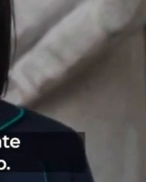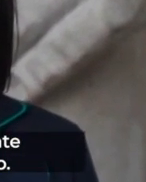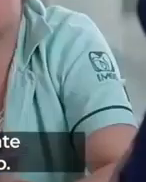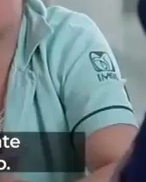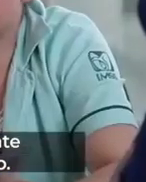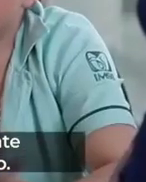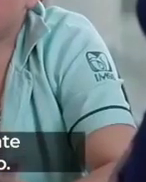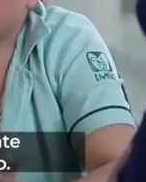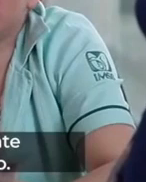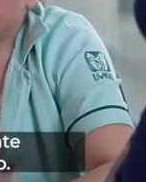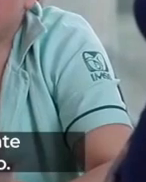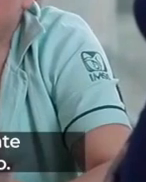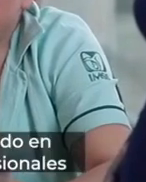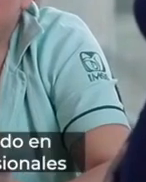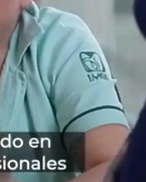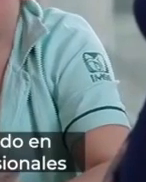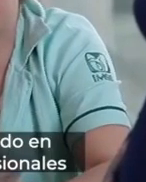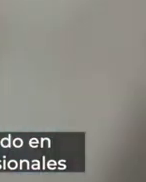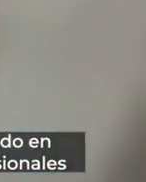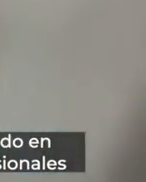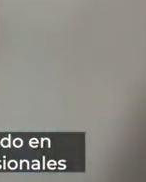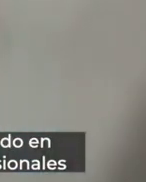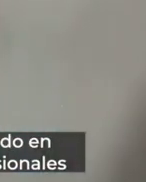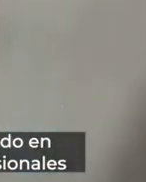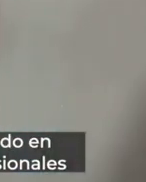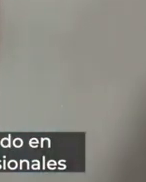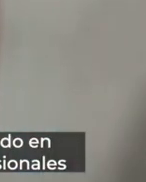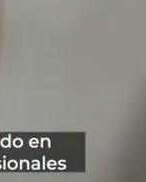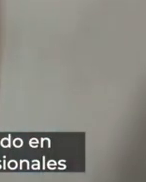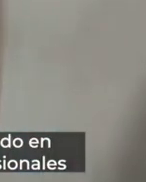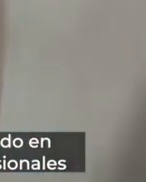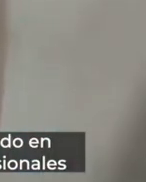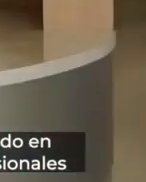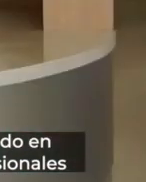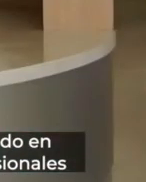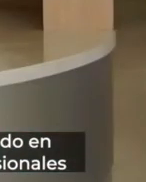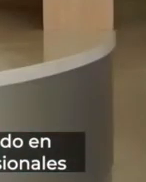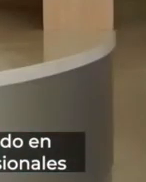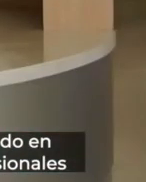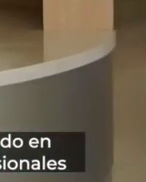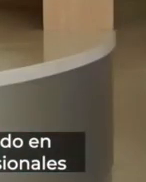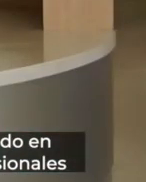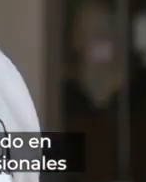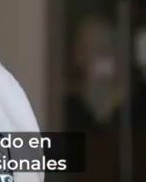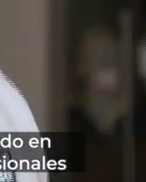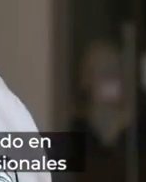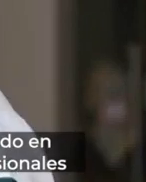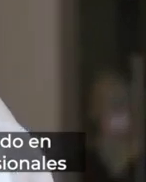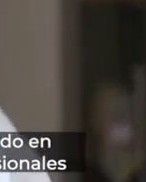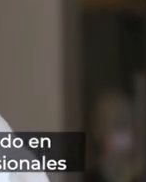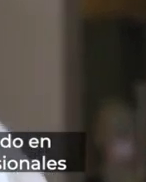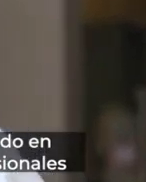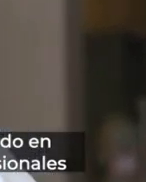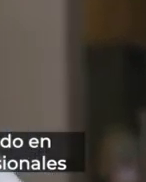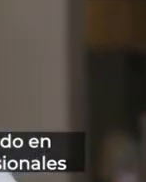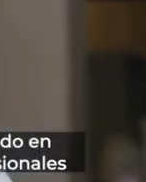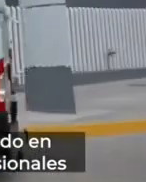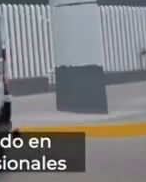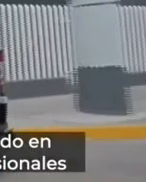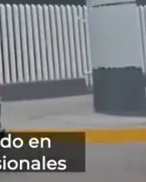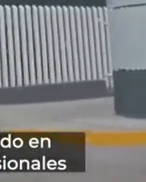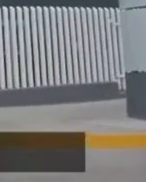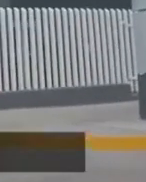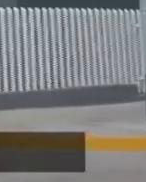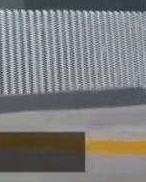ones, and we are providing with the highest medical care with all the relevant equipment, and